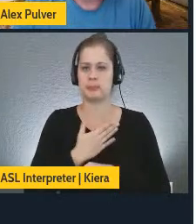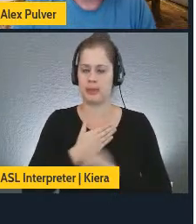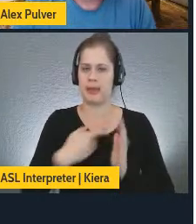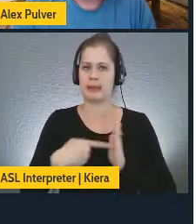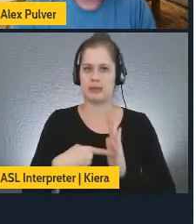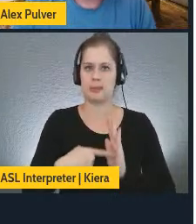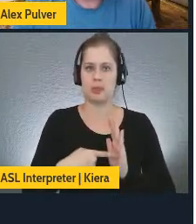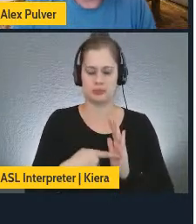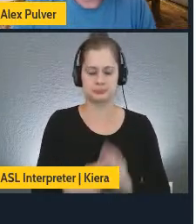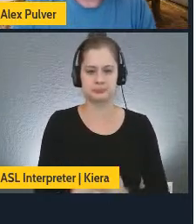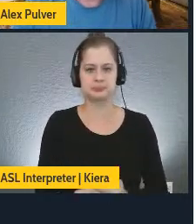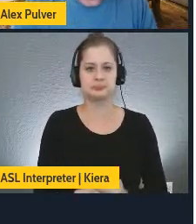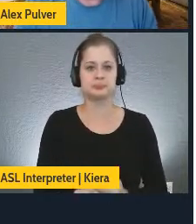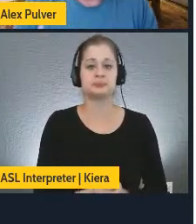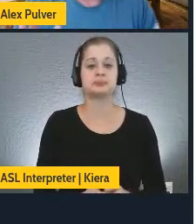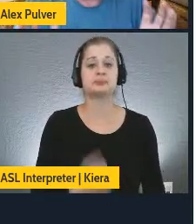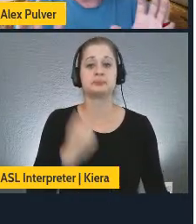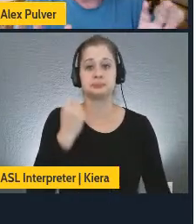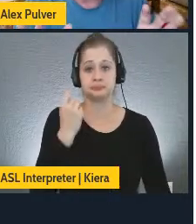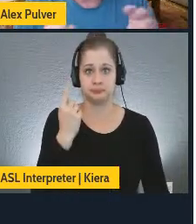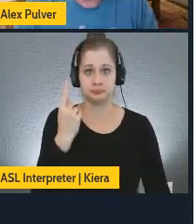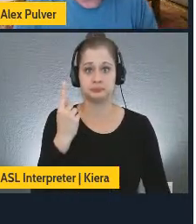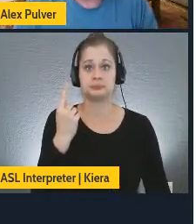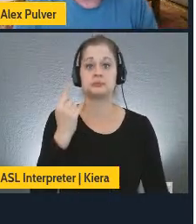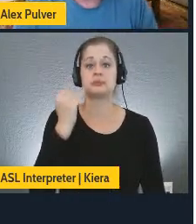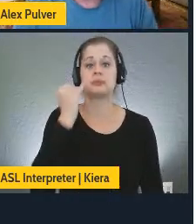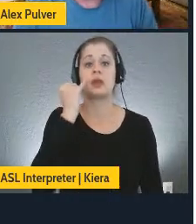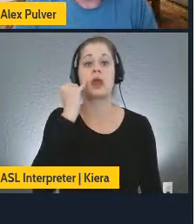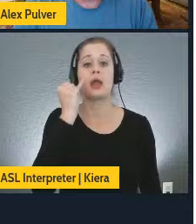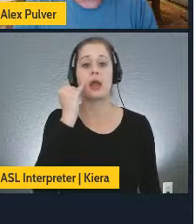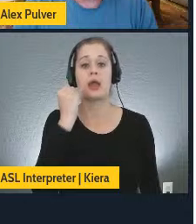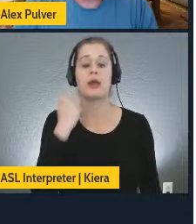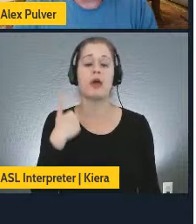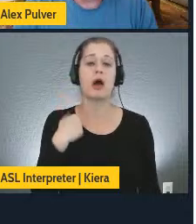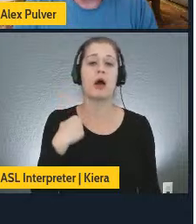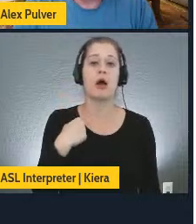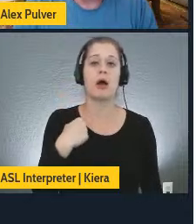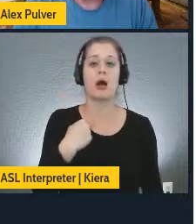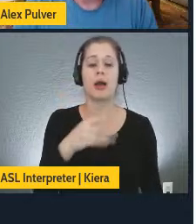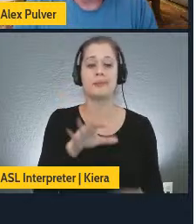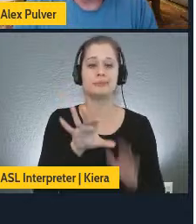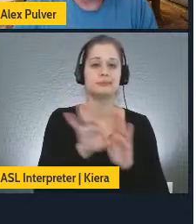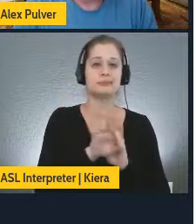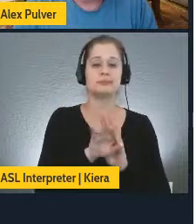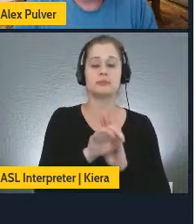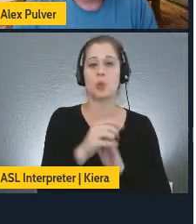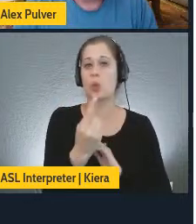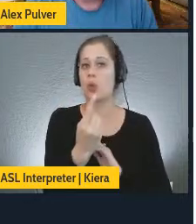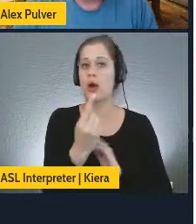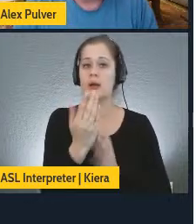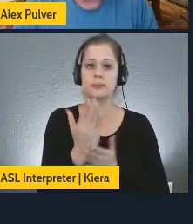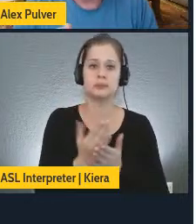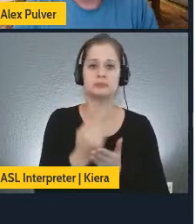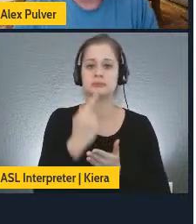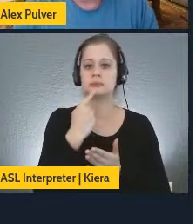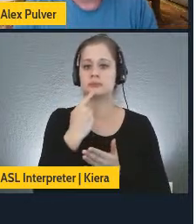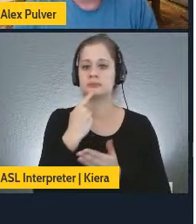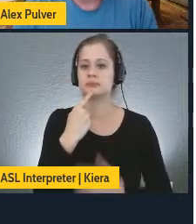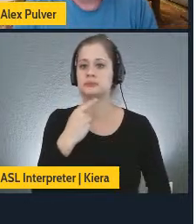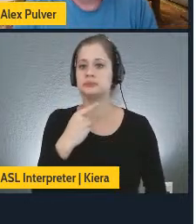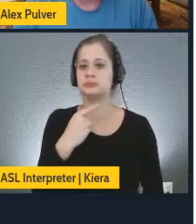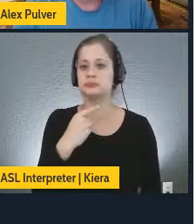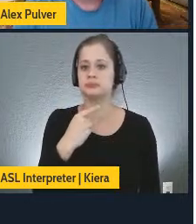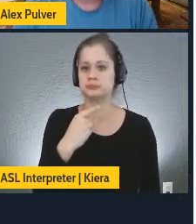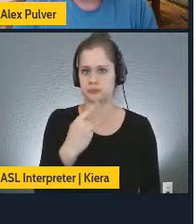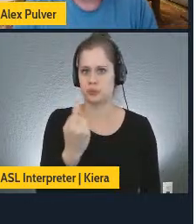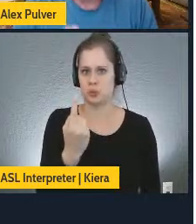line. Now, if I pick inside a single component, let's say backend, what I'll find there in